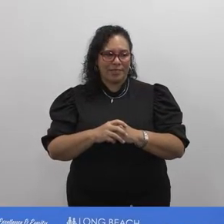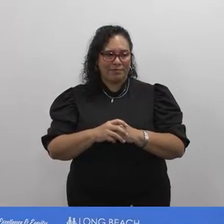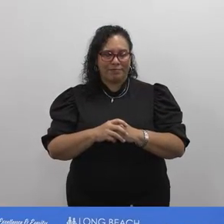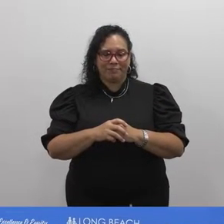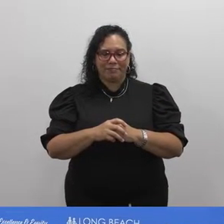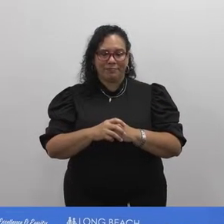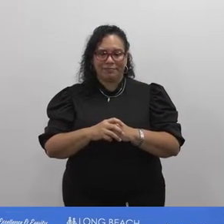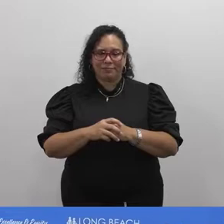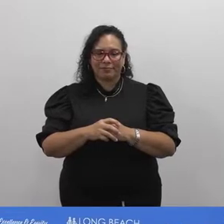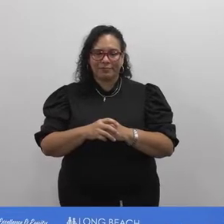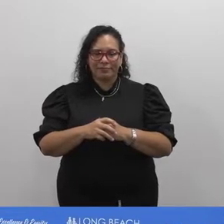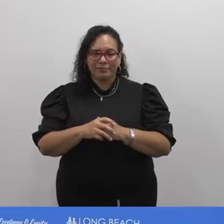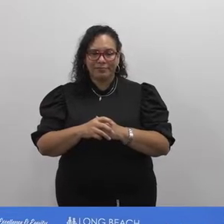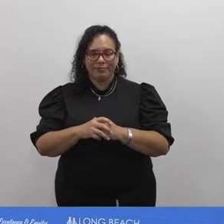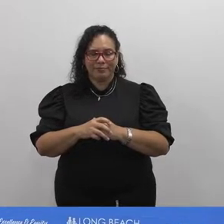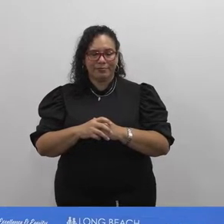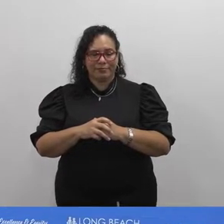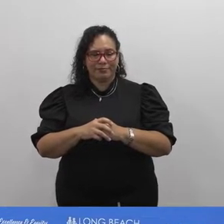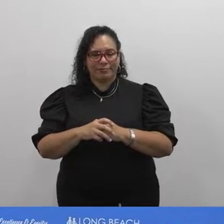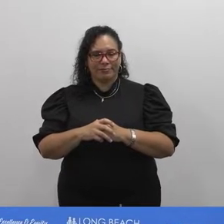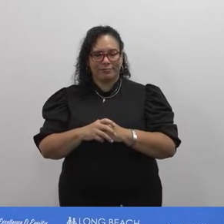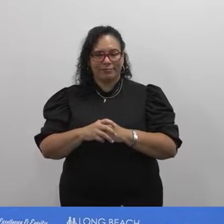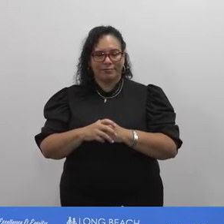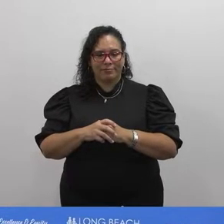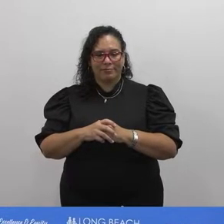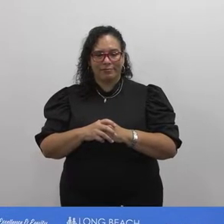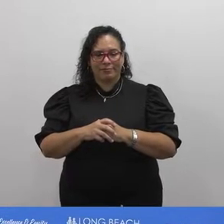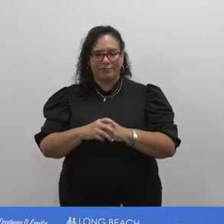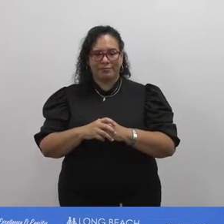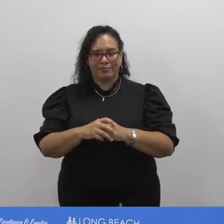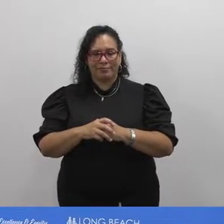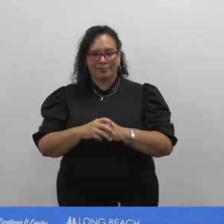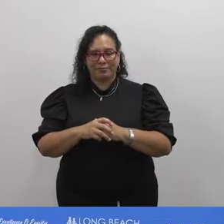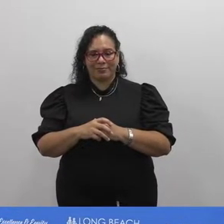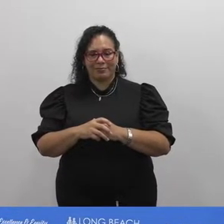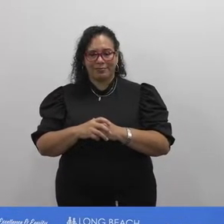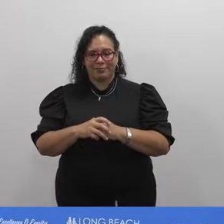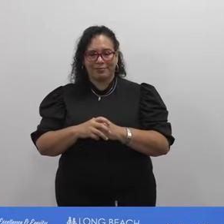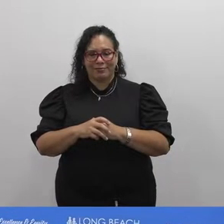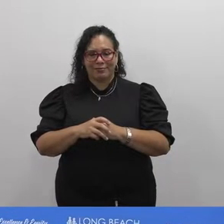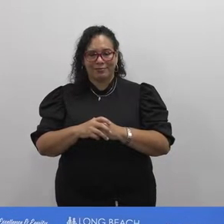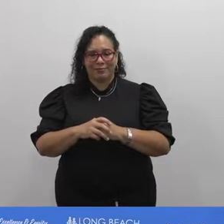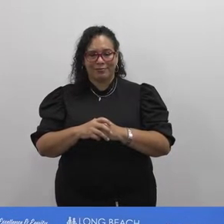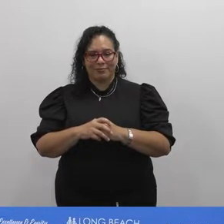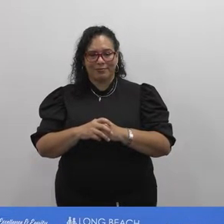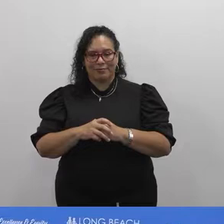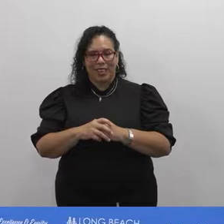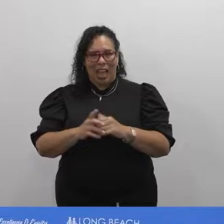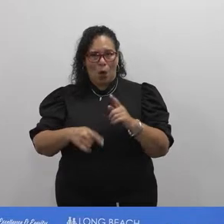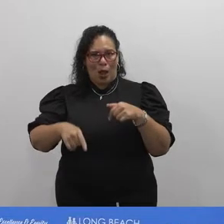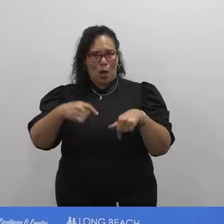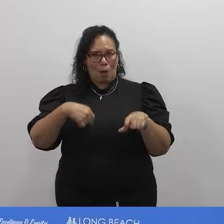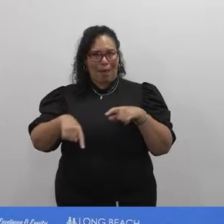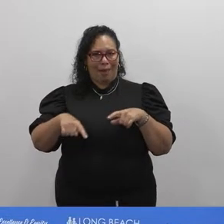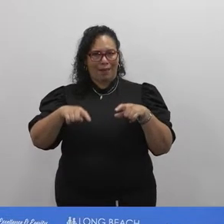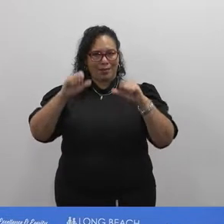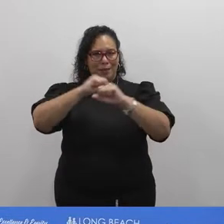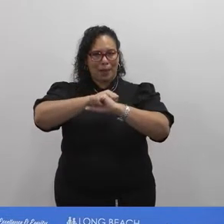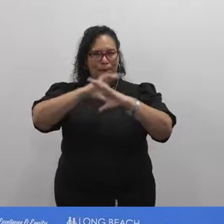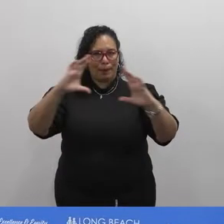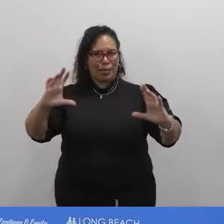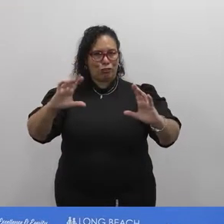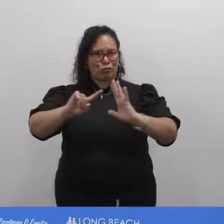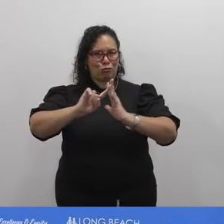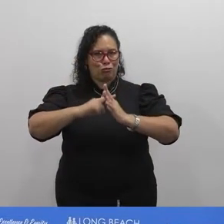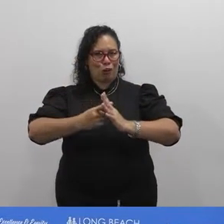Any additional notes, questions, takeaways? So can we sort of step back to the big picture that you started with,